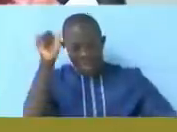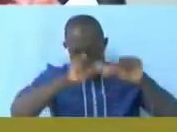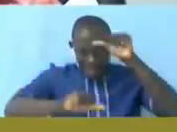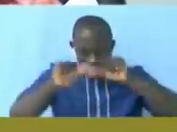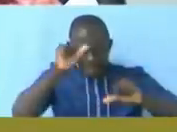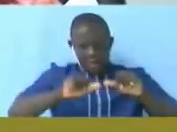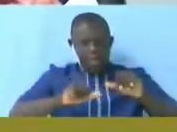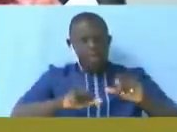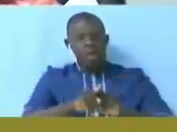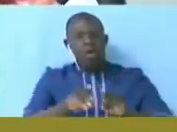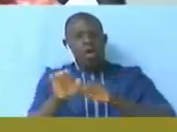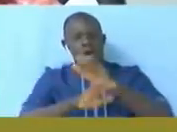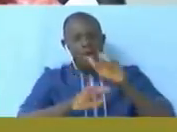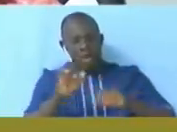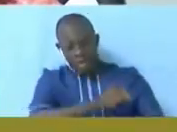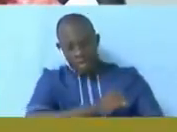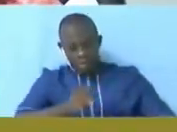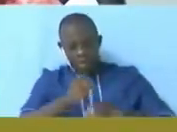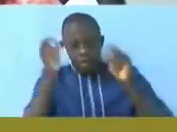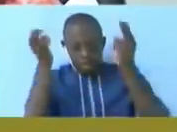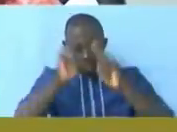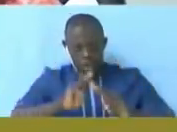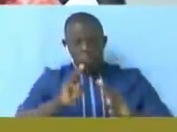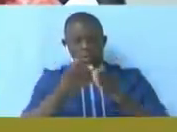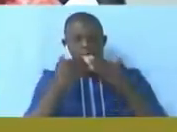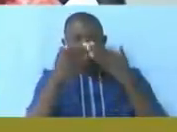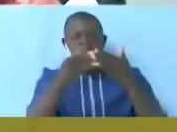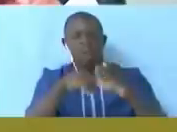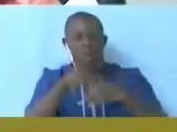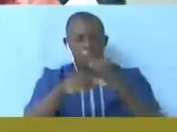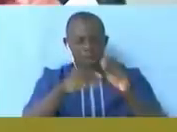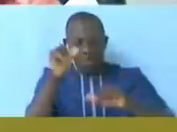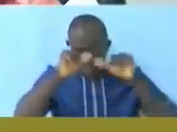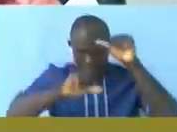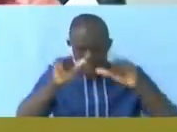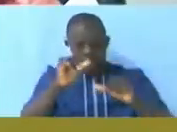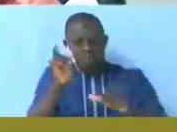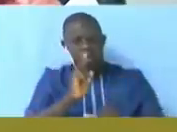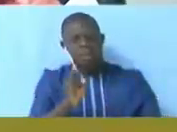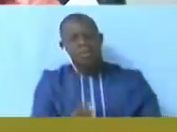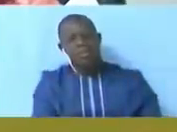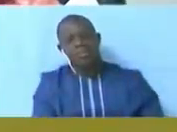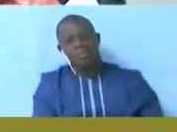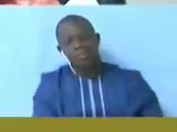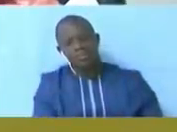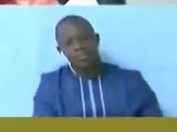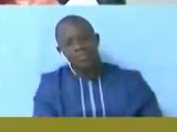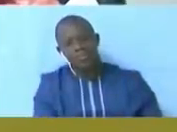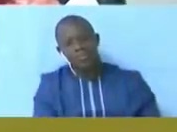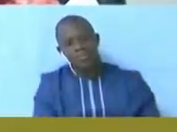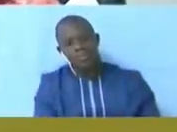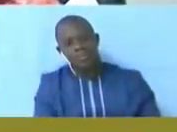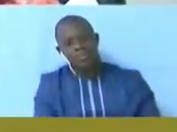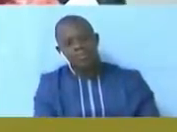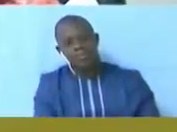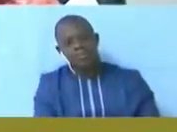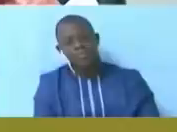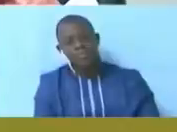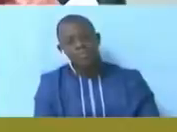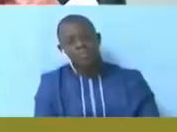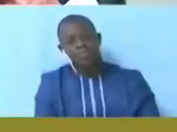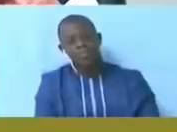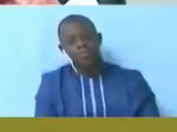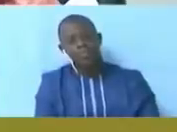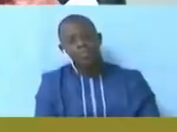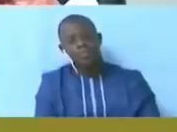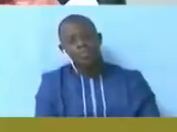that on the criminal law? Isa fonye bang isa fonye no woko isa temeno ya fonye kominina ta kuja barala